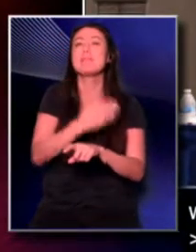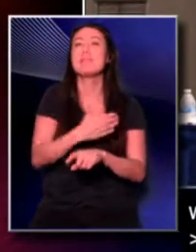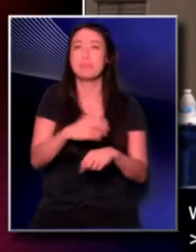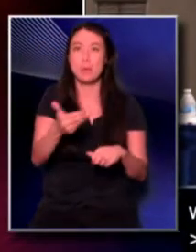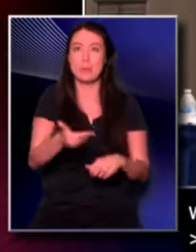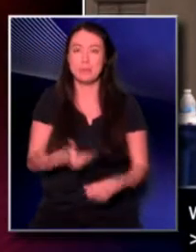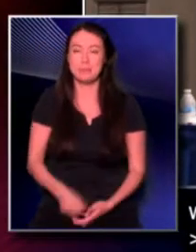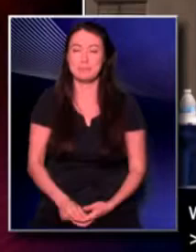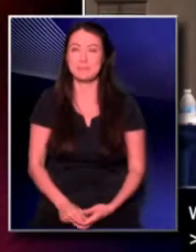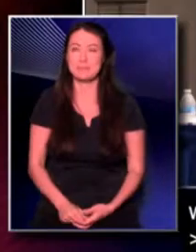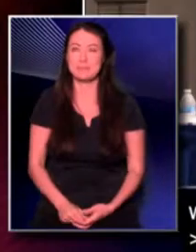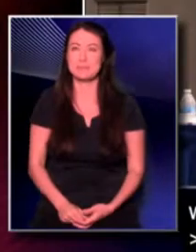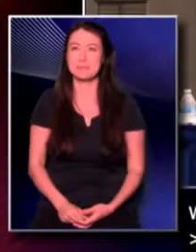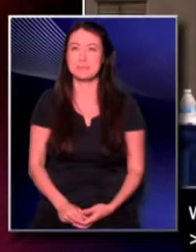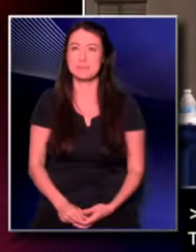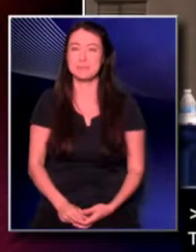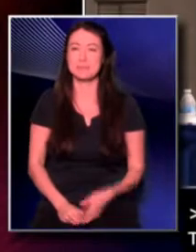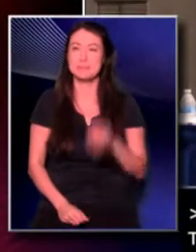Good.